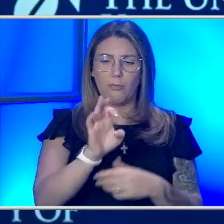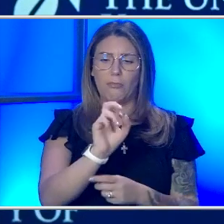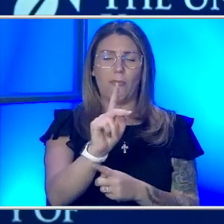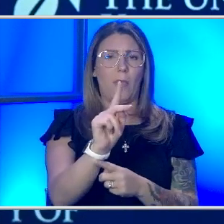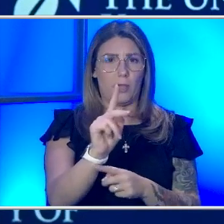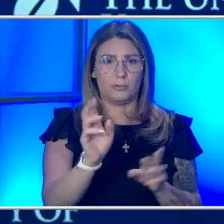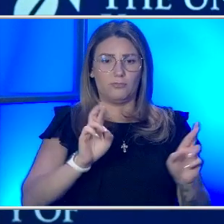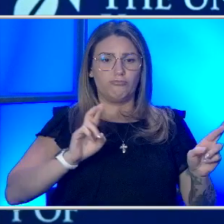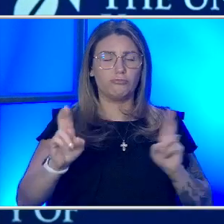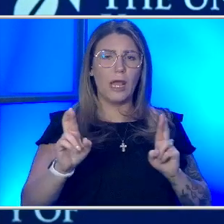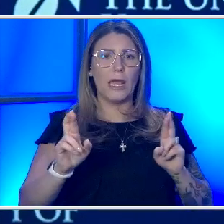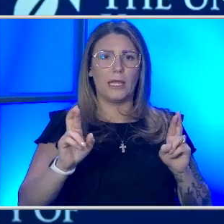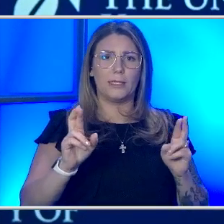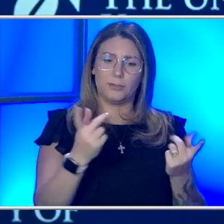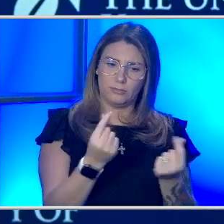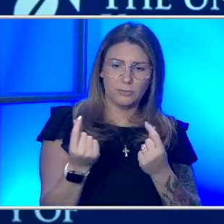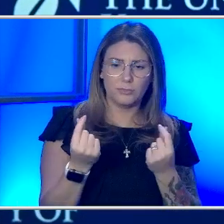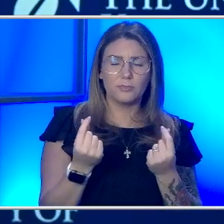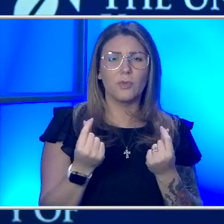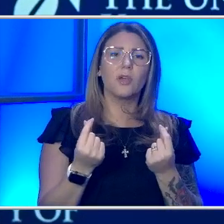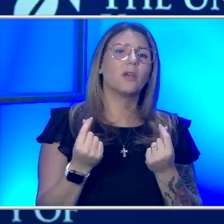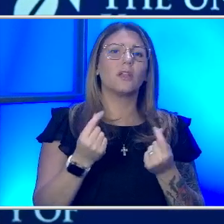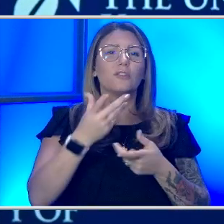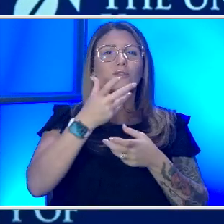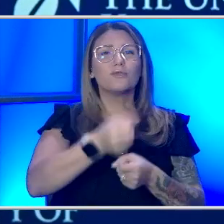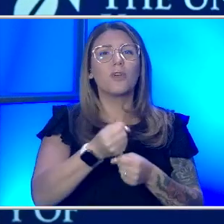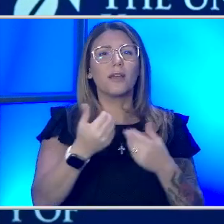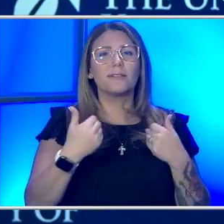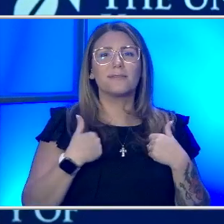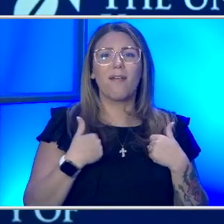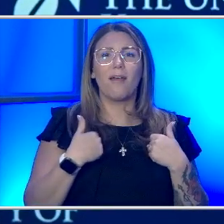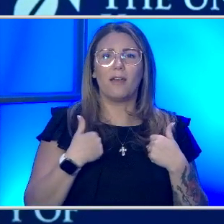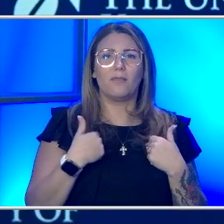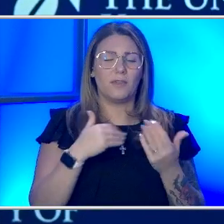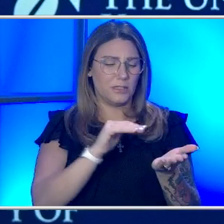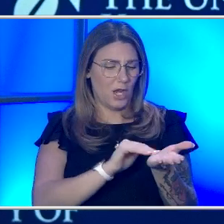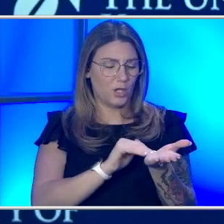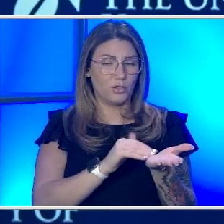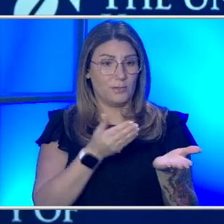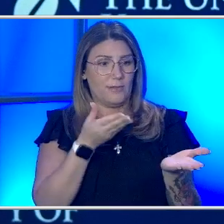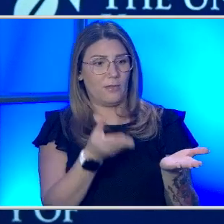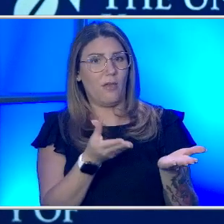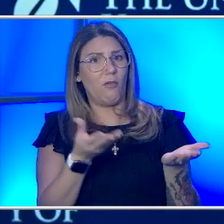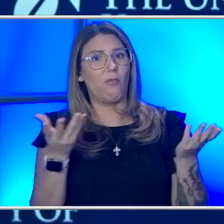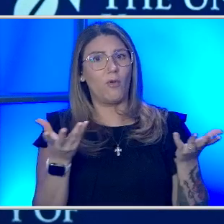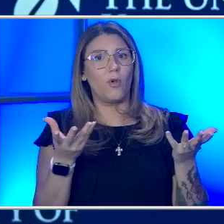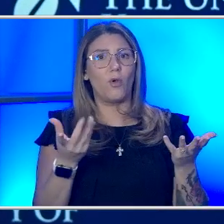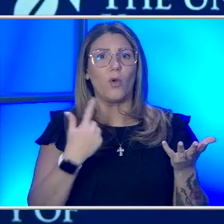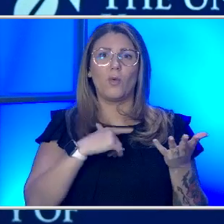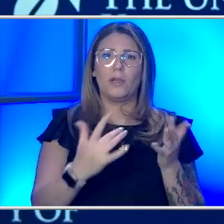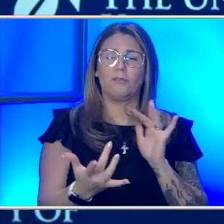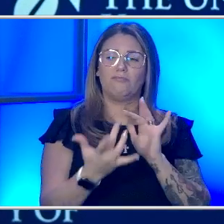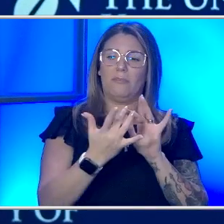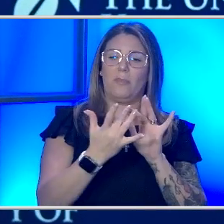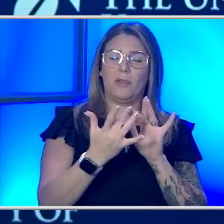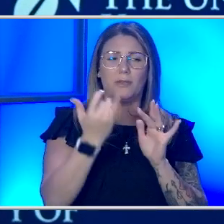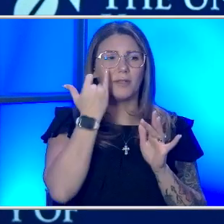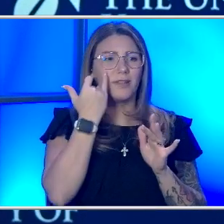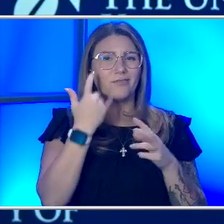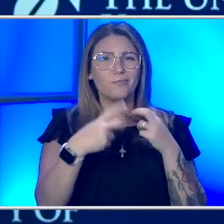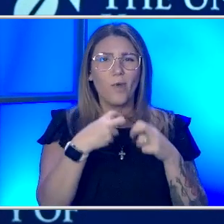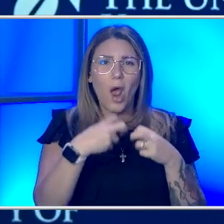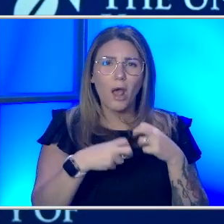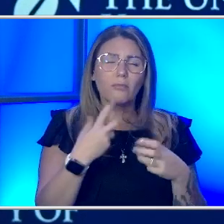this, there's this trust that we have as physicians that it's there. We usually get contacted if there are problems. But nonetheless, when there are